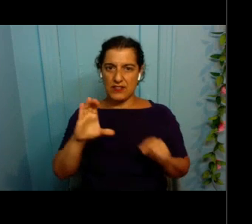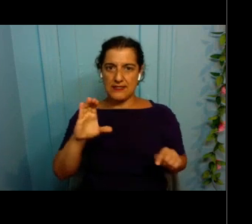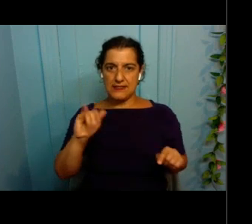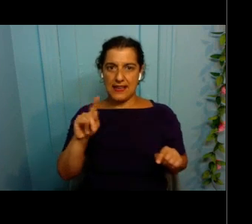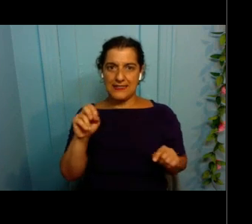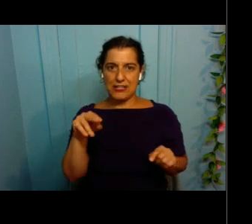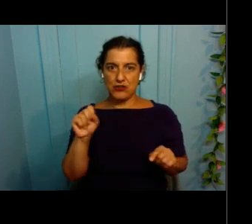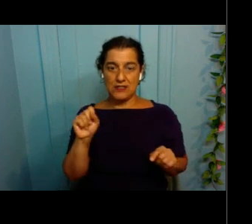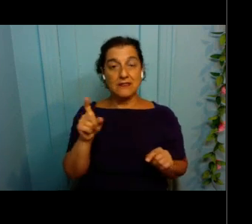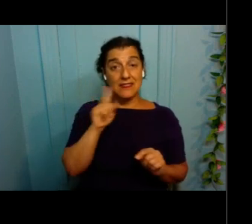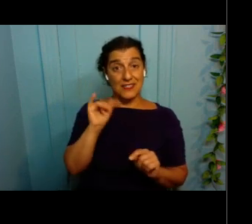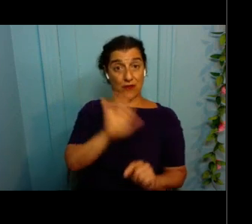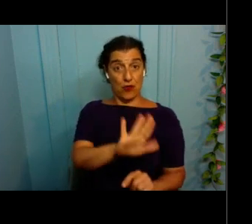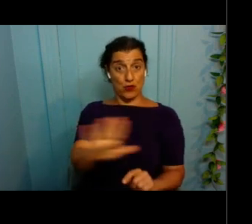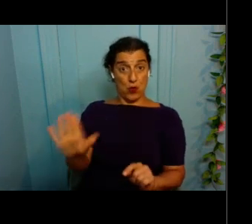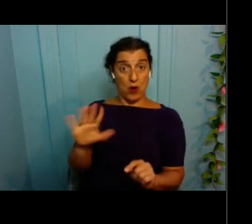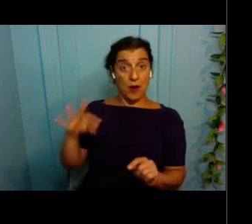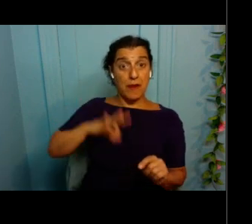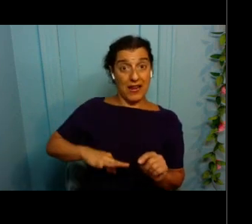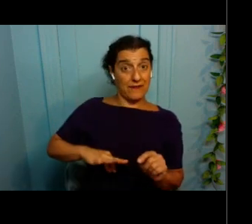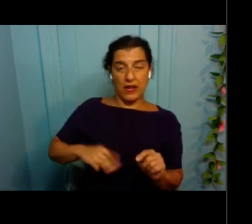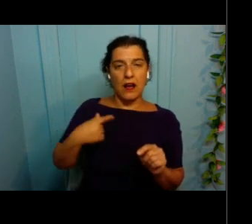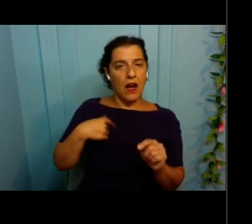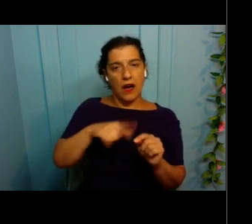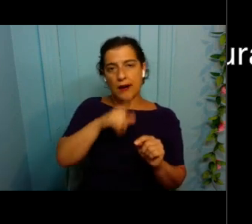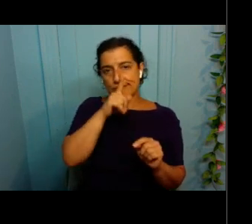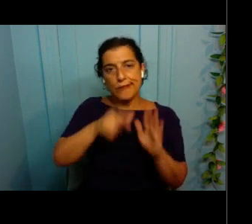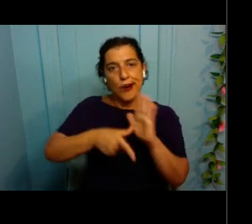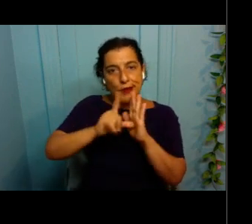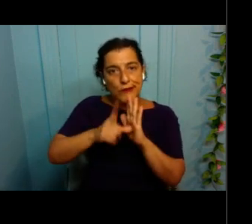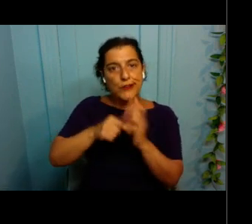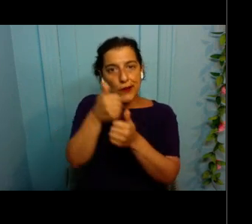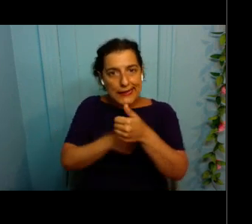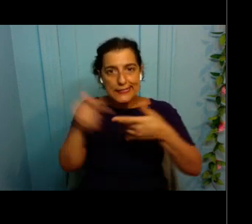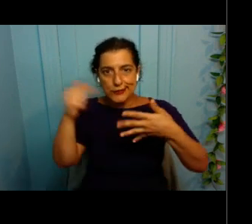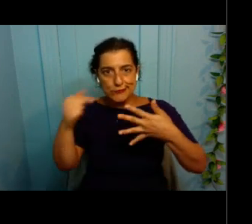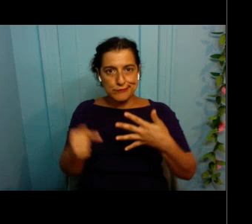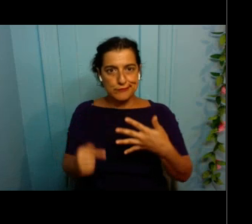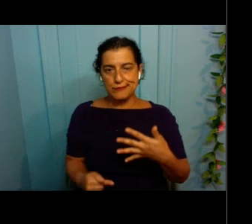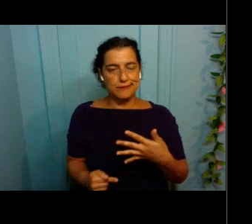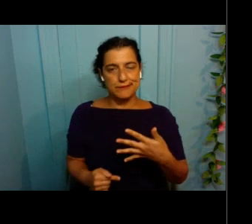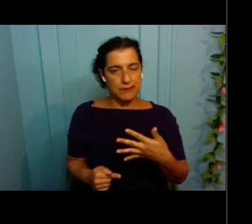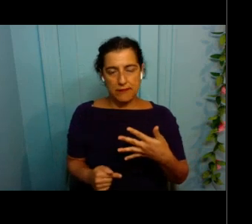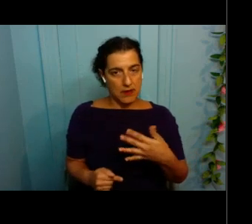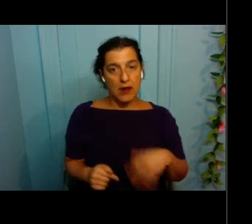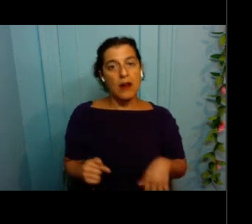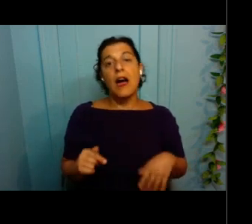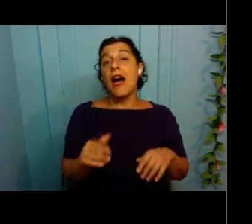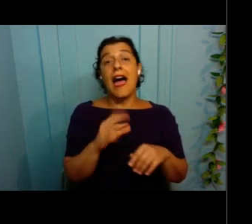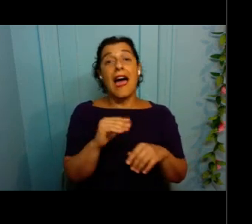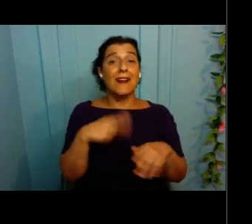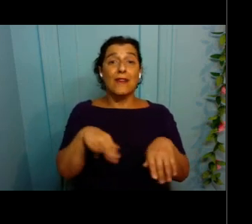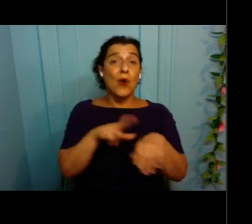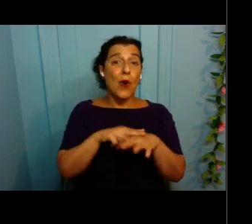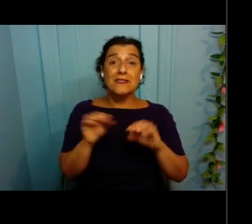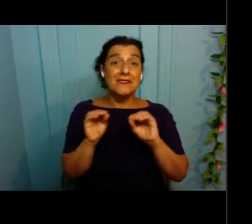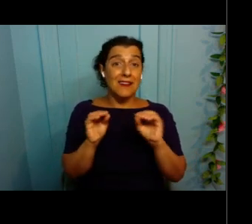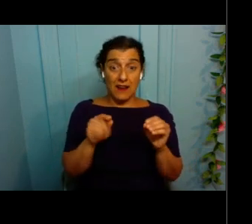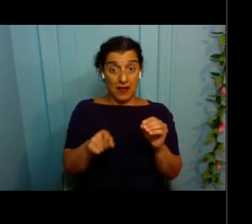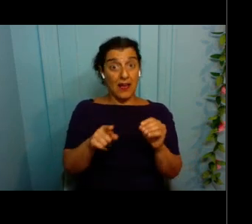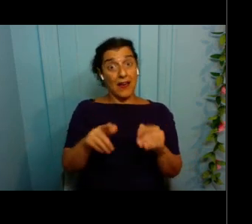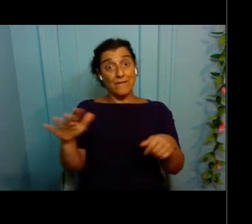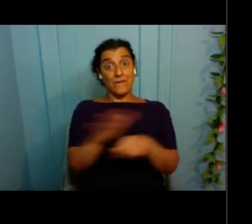for your own like benefit. I'm not going to like go through and read every single one or go through them. And of course, none of these are exhaustive. These